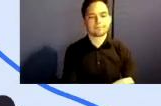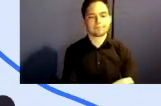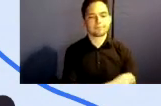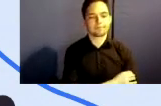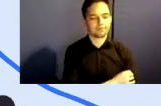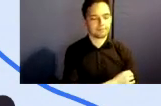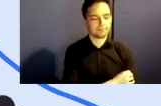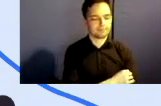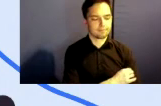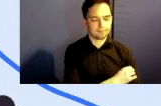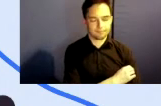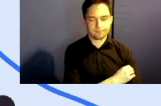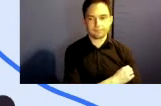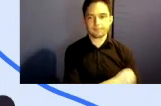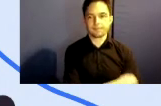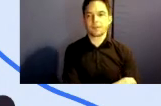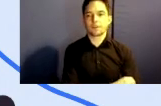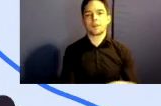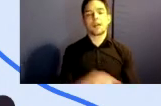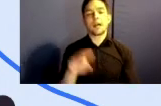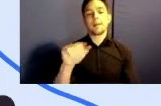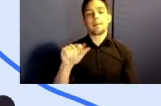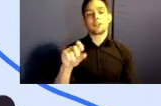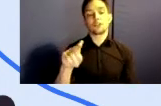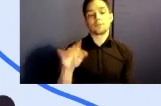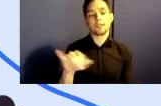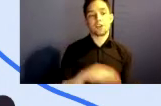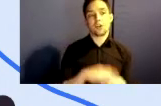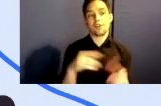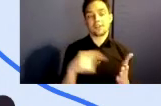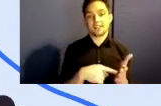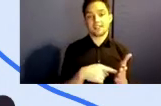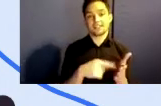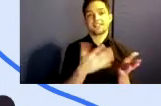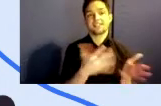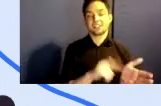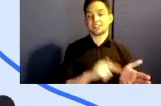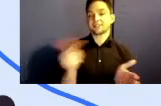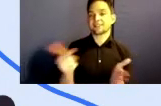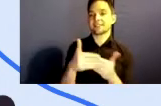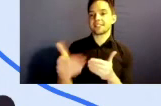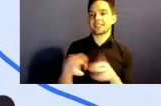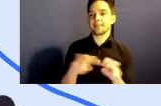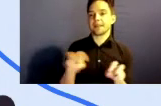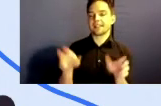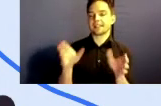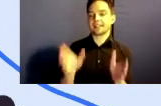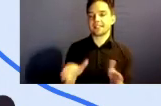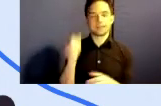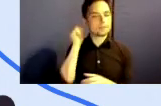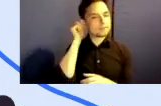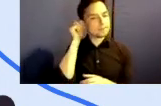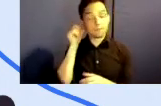I will start with Masumi on this one, and then we can move to the next panelist. Thank you, Leah